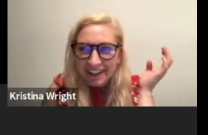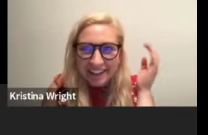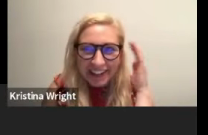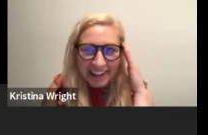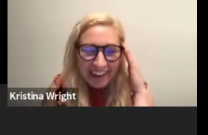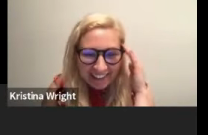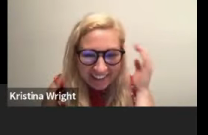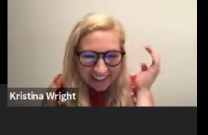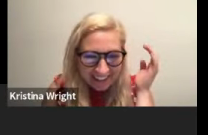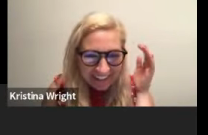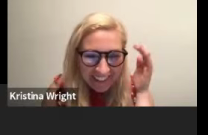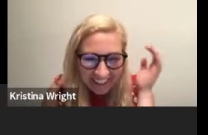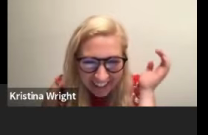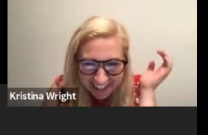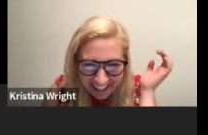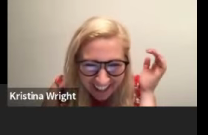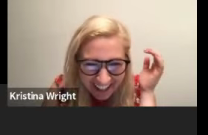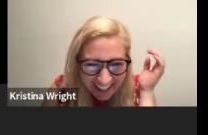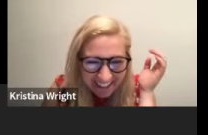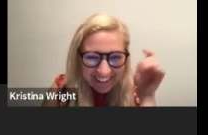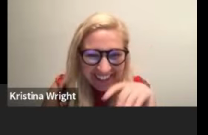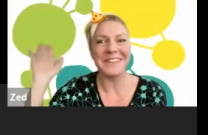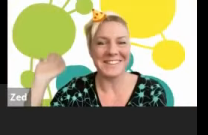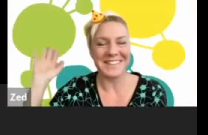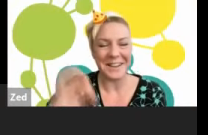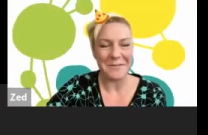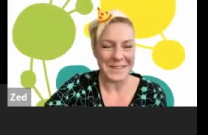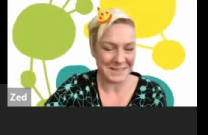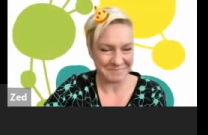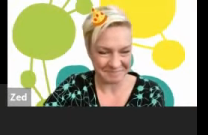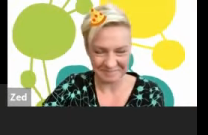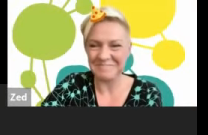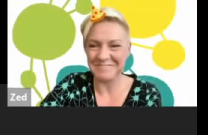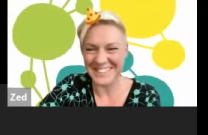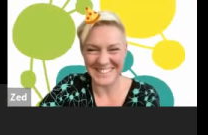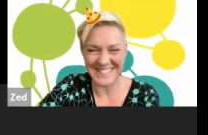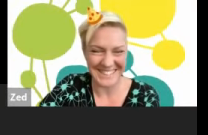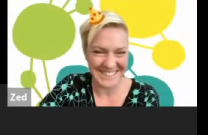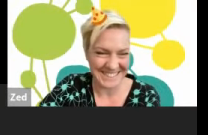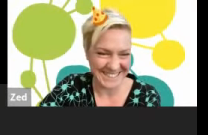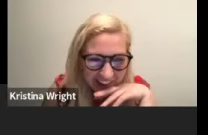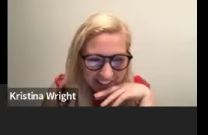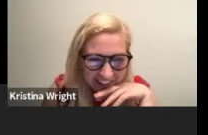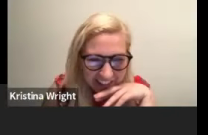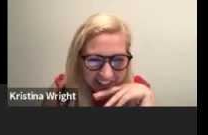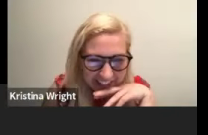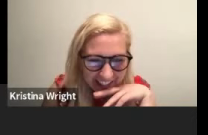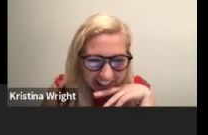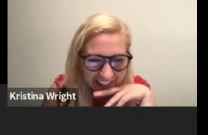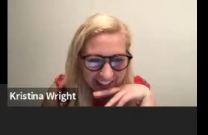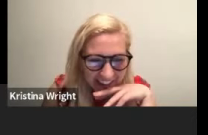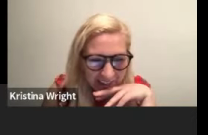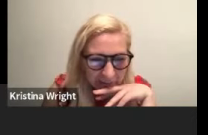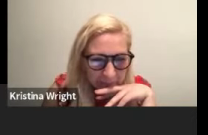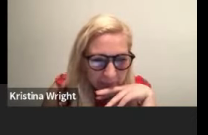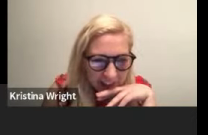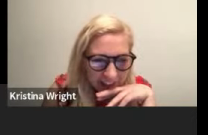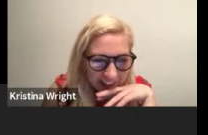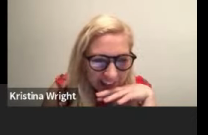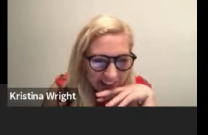are still around. I didn't have any idea. I love this. Thank you so much. All right, let me see what else we have for questions here.